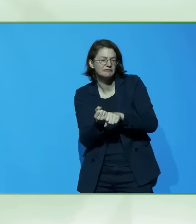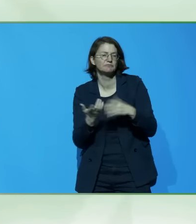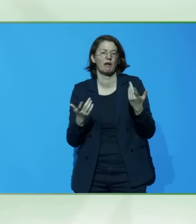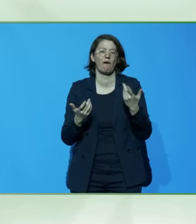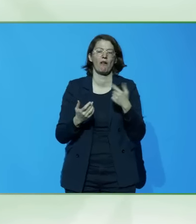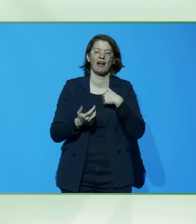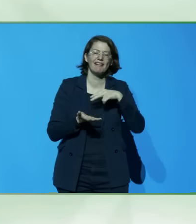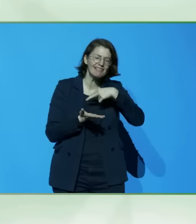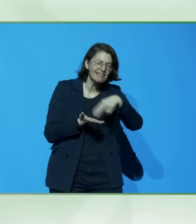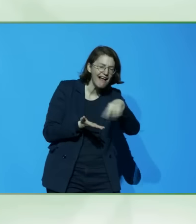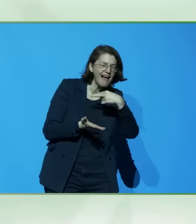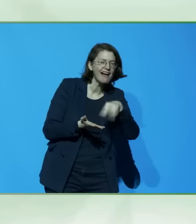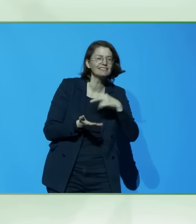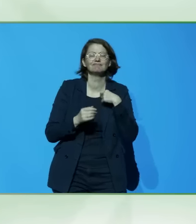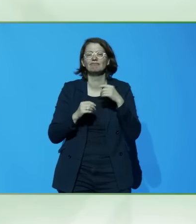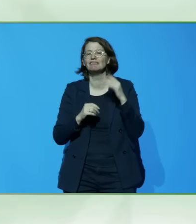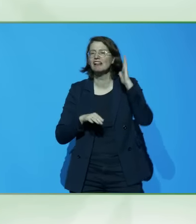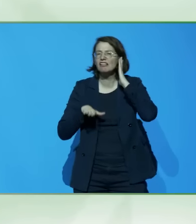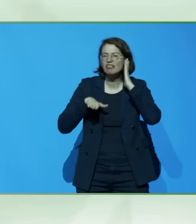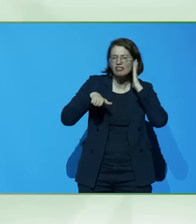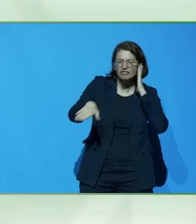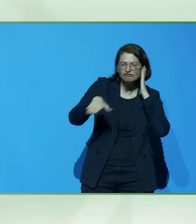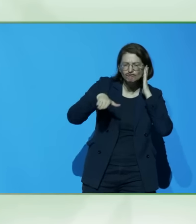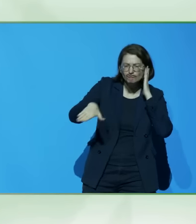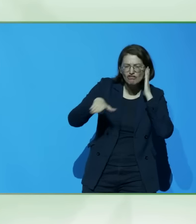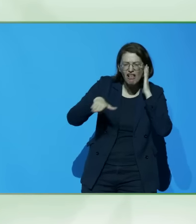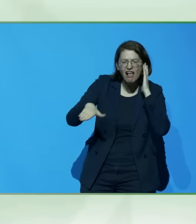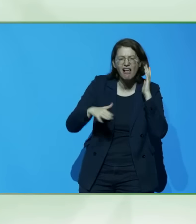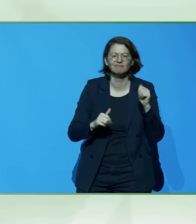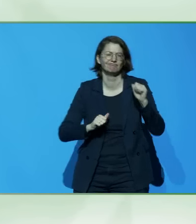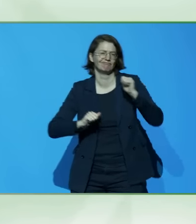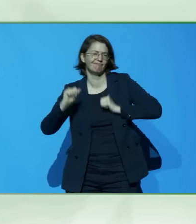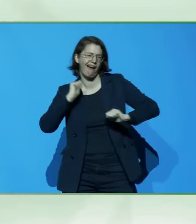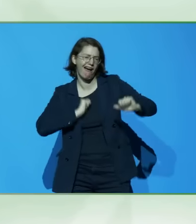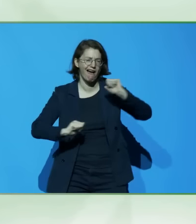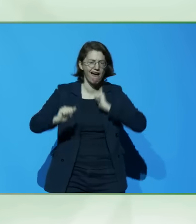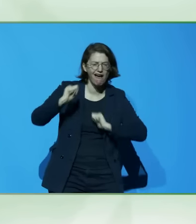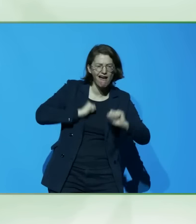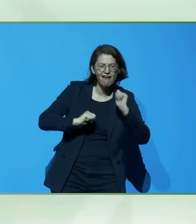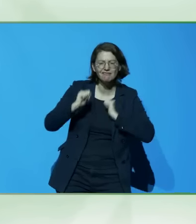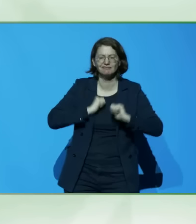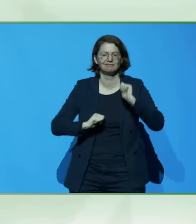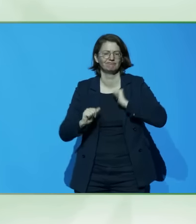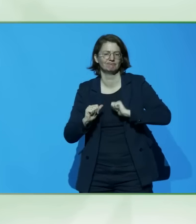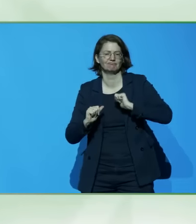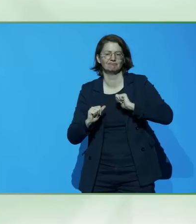actor, and the next for half year FSC